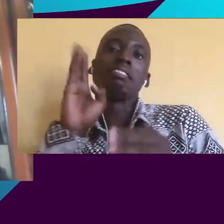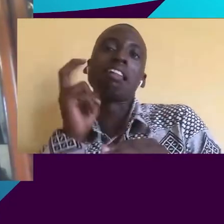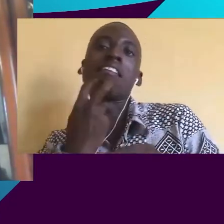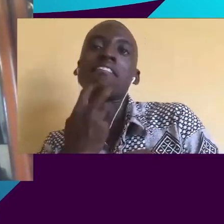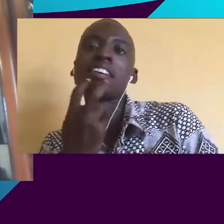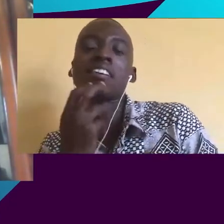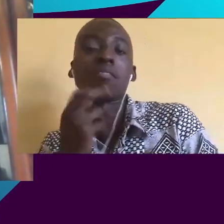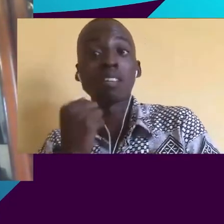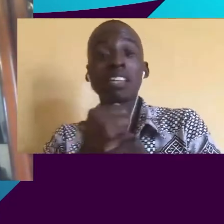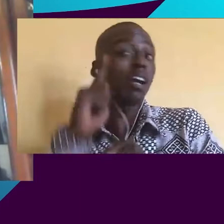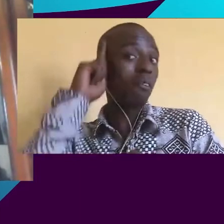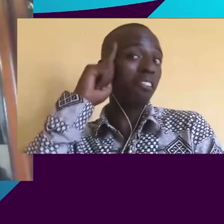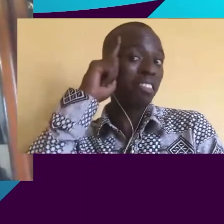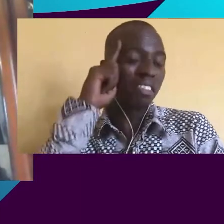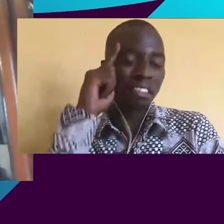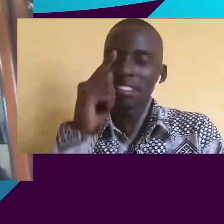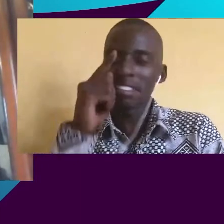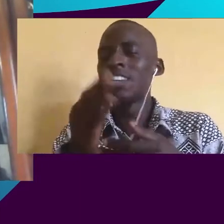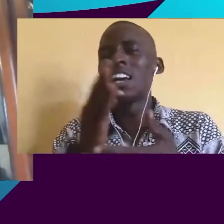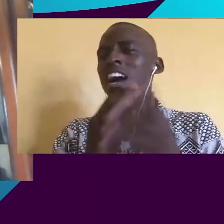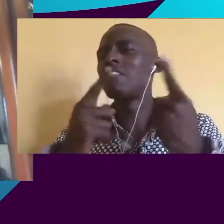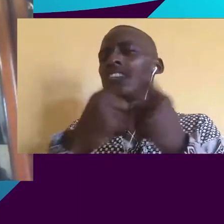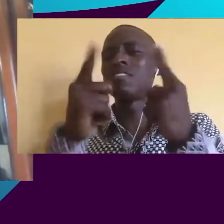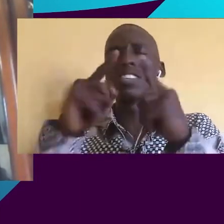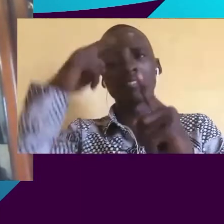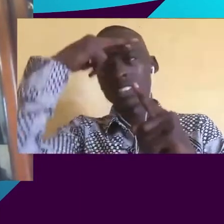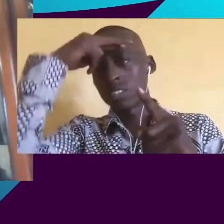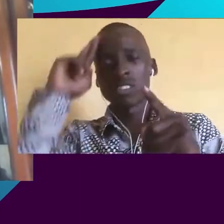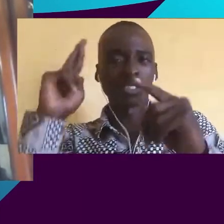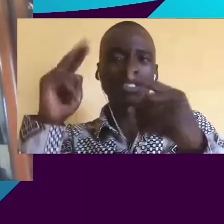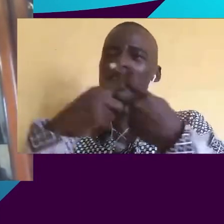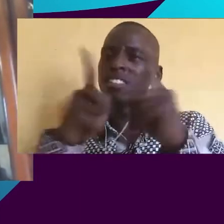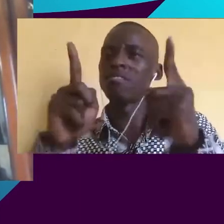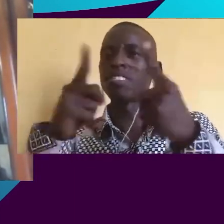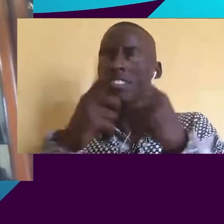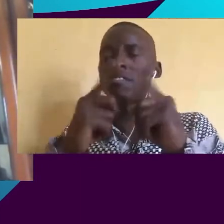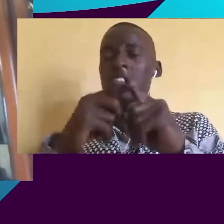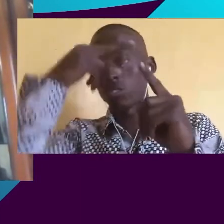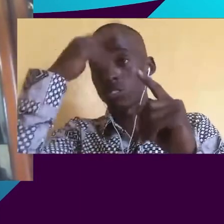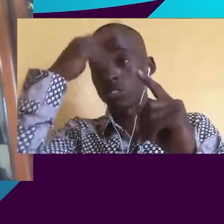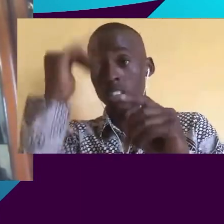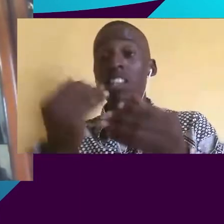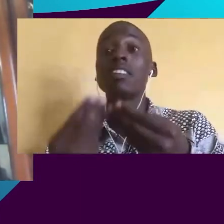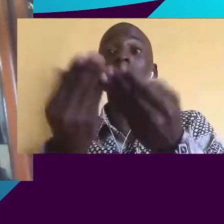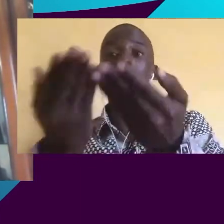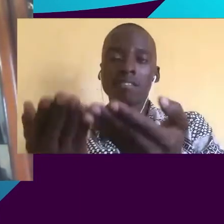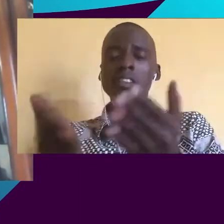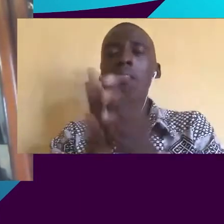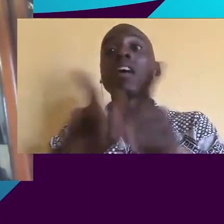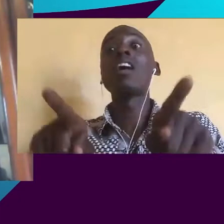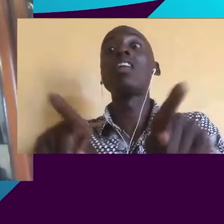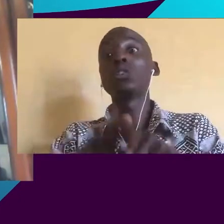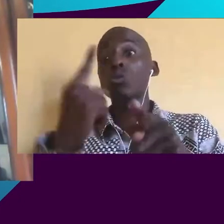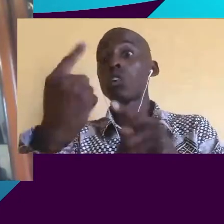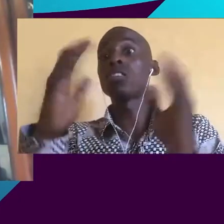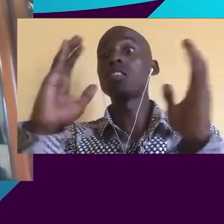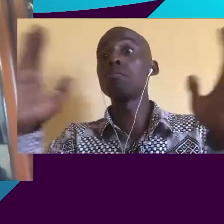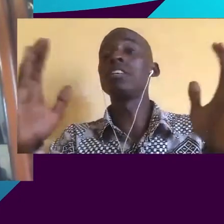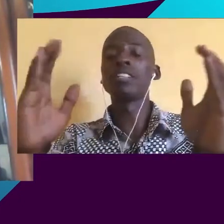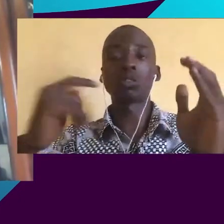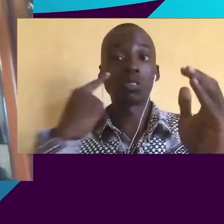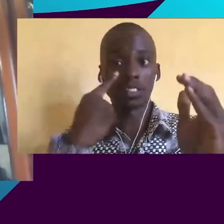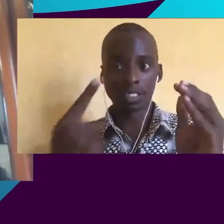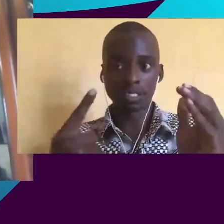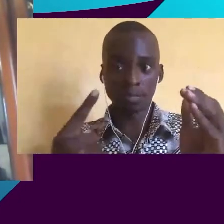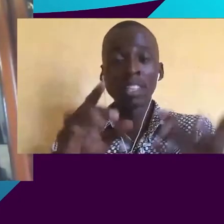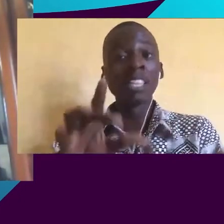in thing. You know, they have different, you know, reasons that they can give. And actually, one of the biggest I could say, especially when it